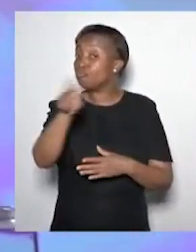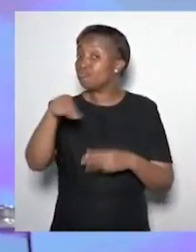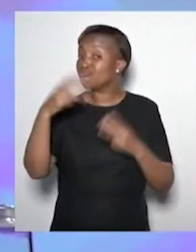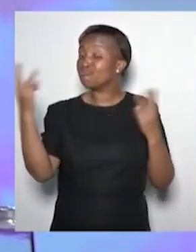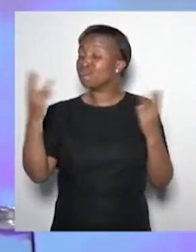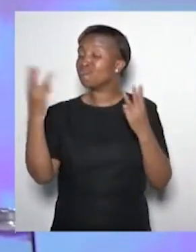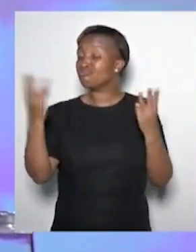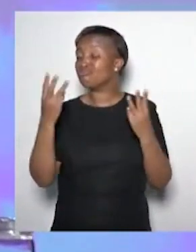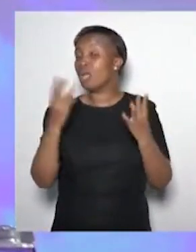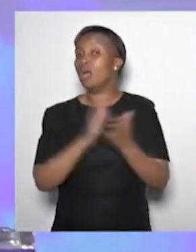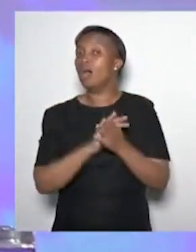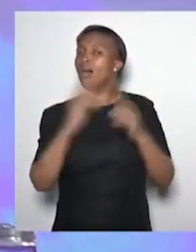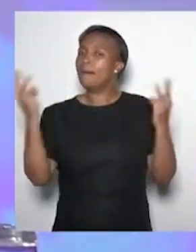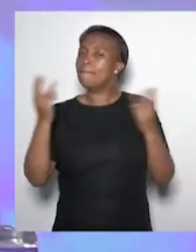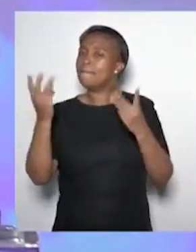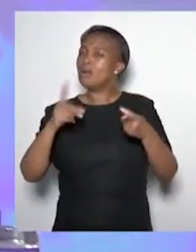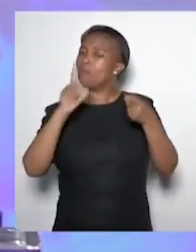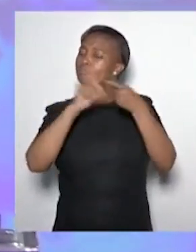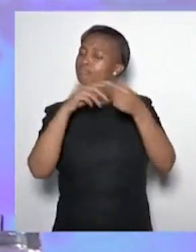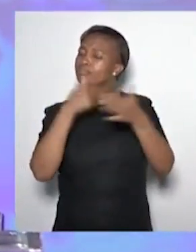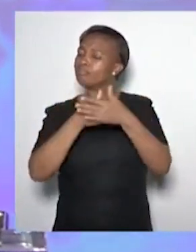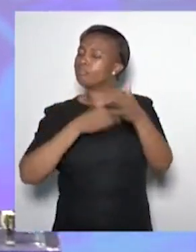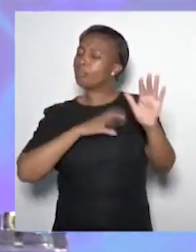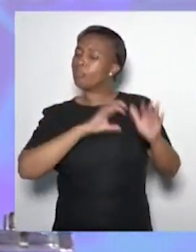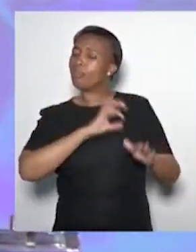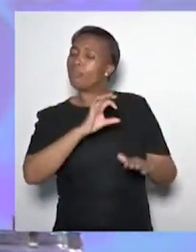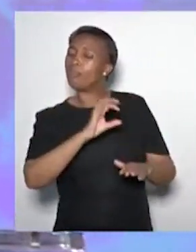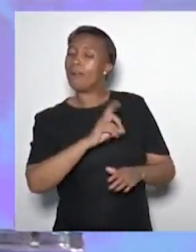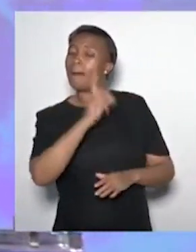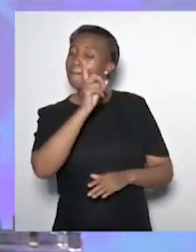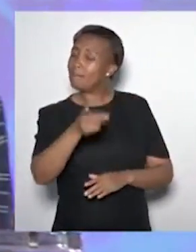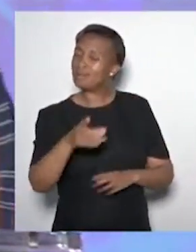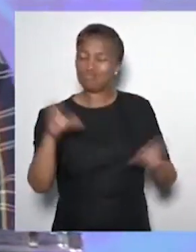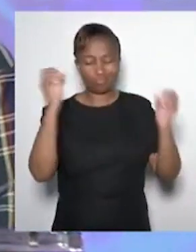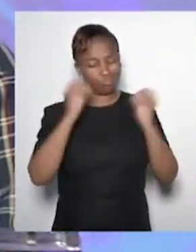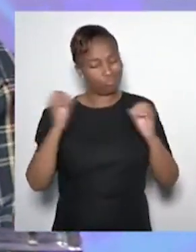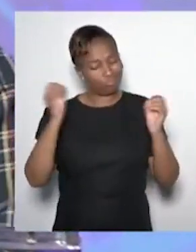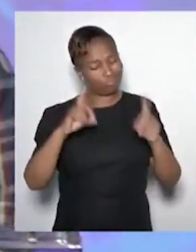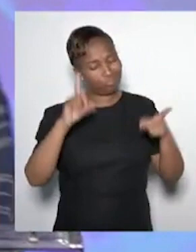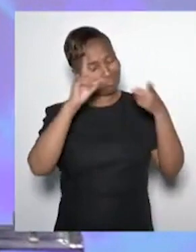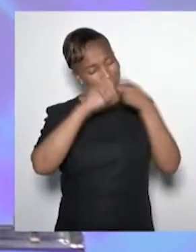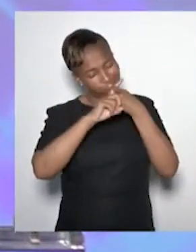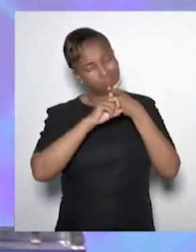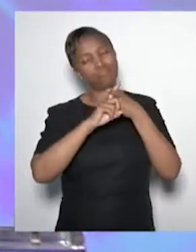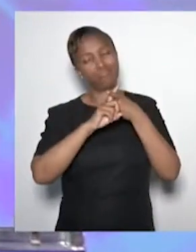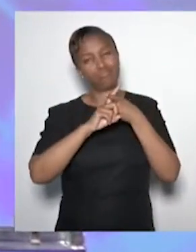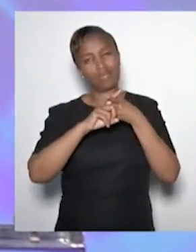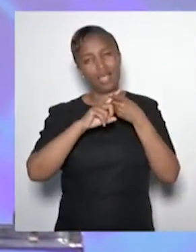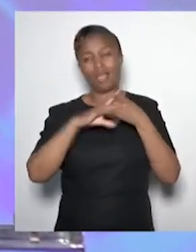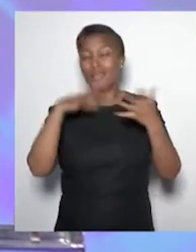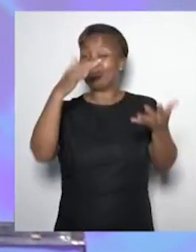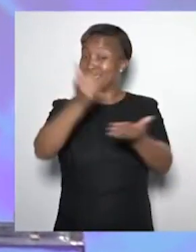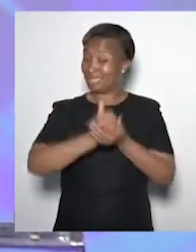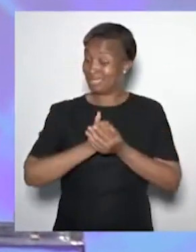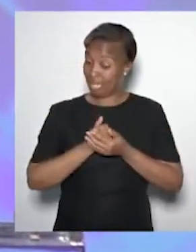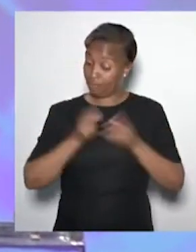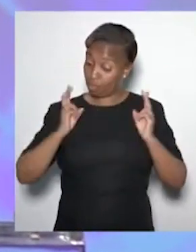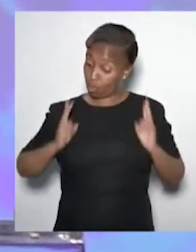crucified before Christ, but none of their crucifixion saved humanity.